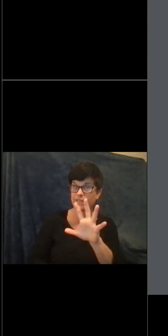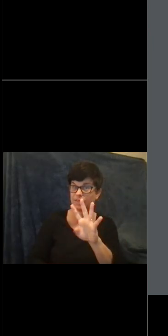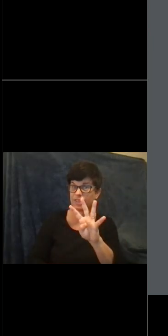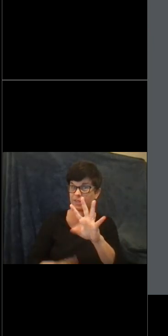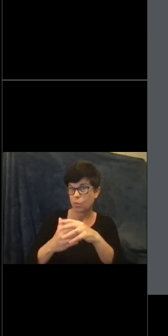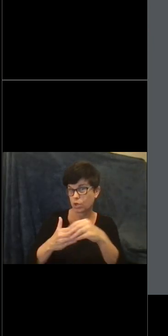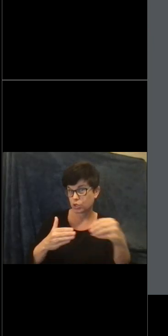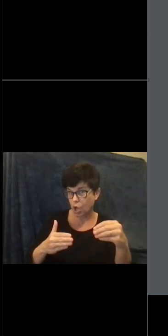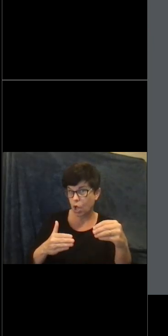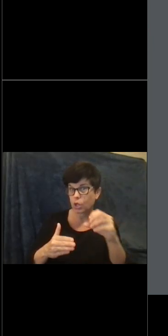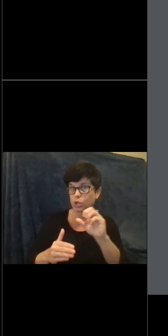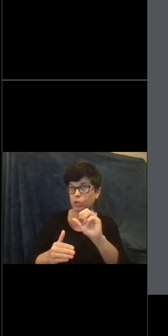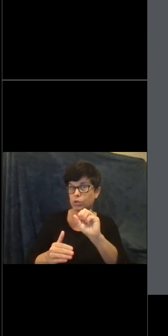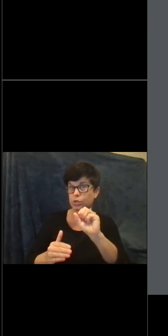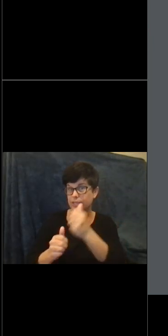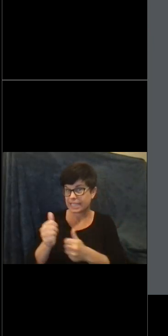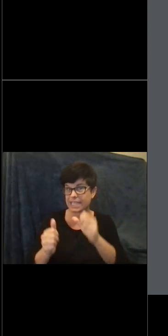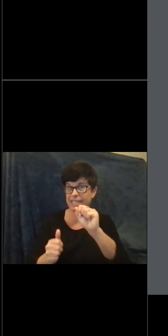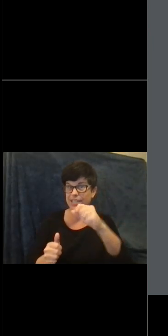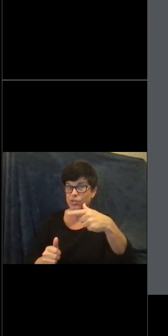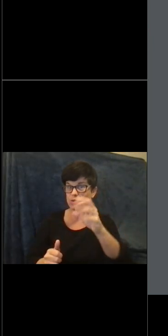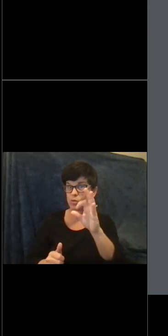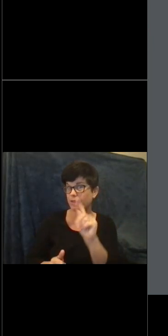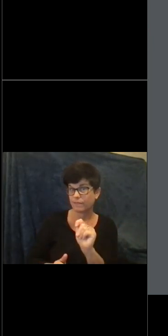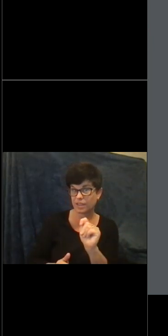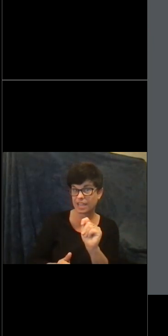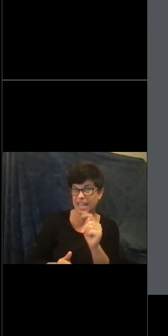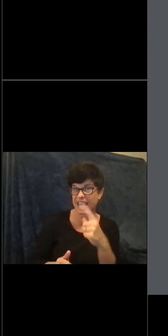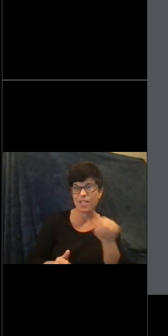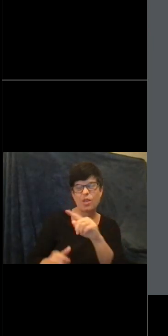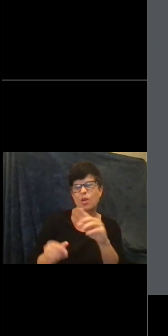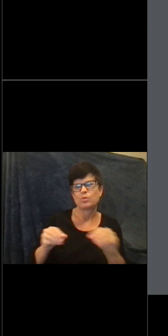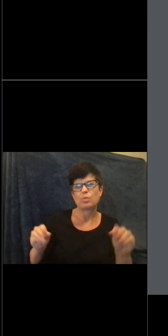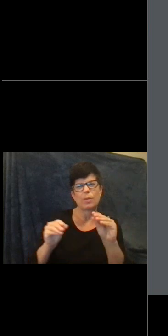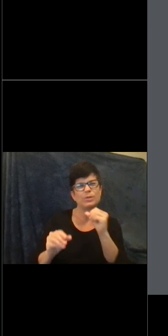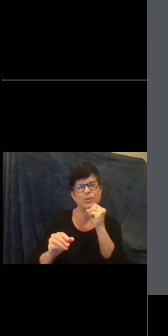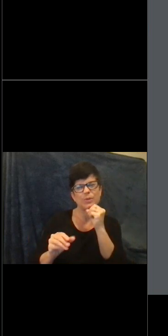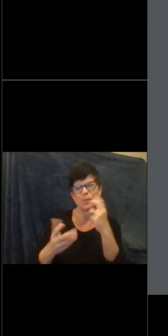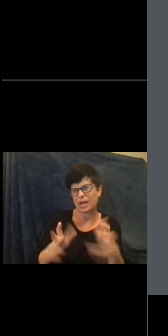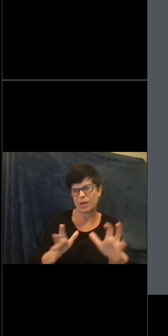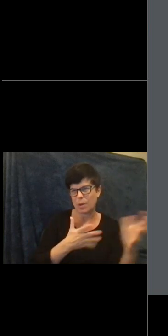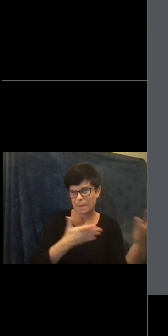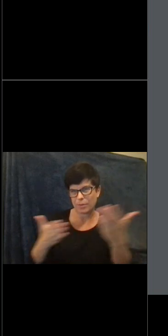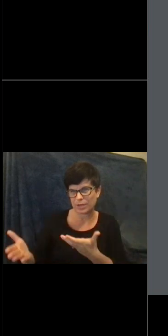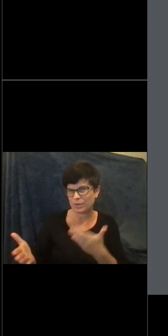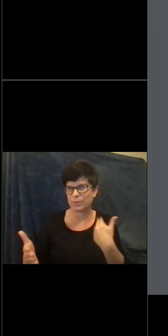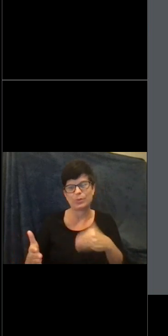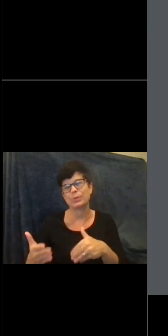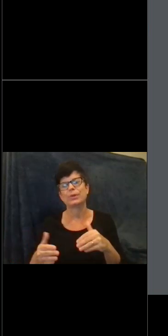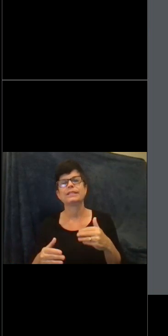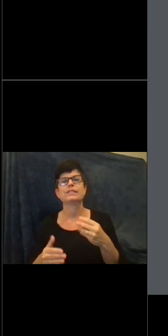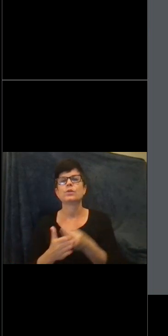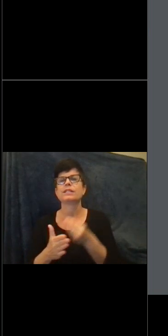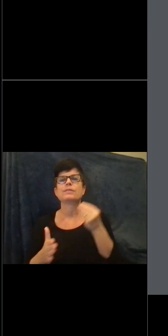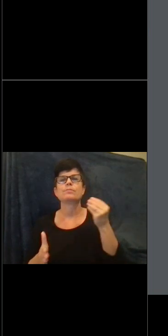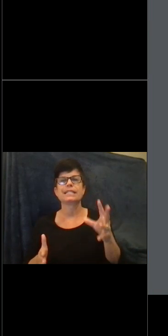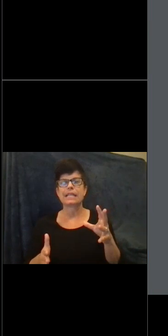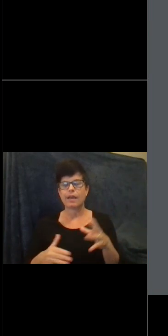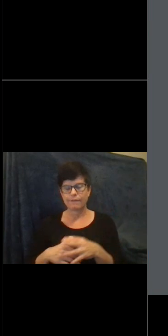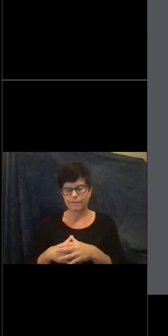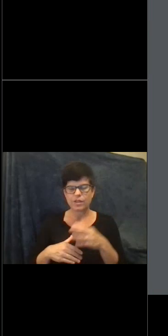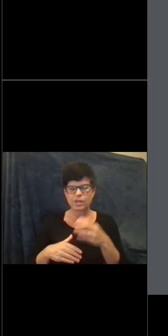properties that we didn't even entertain bringing it to you because it was just too much. Those are a little higher.